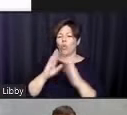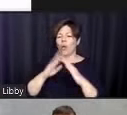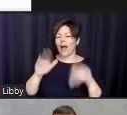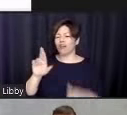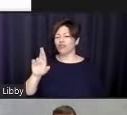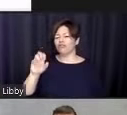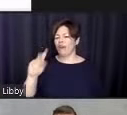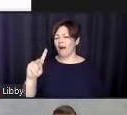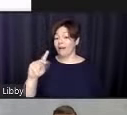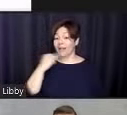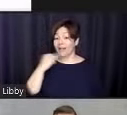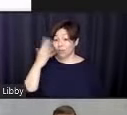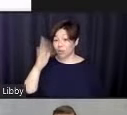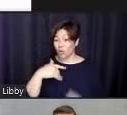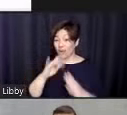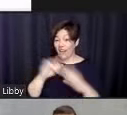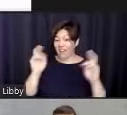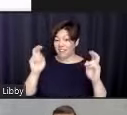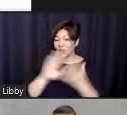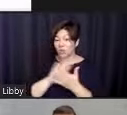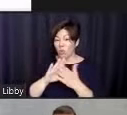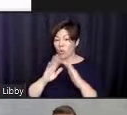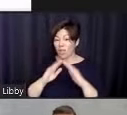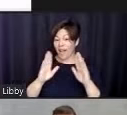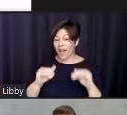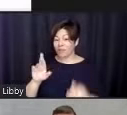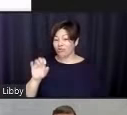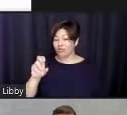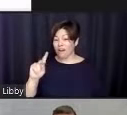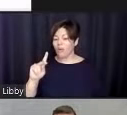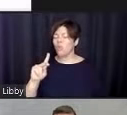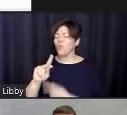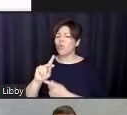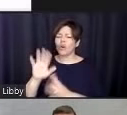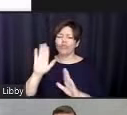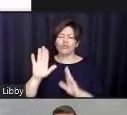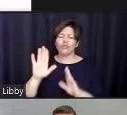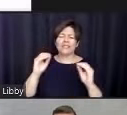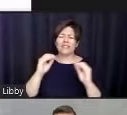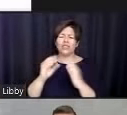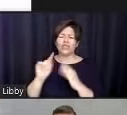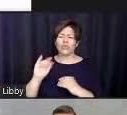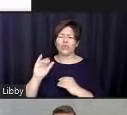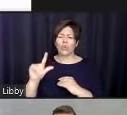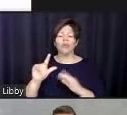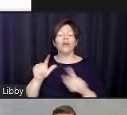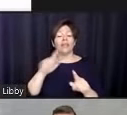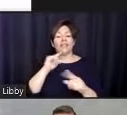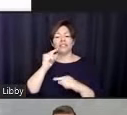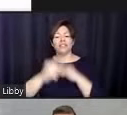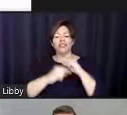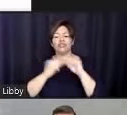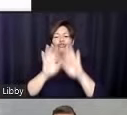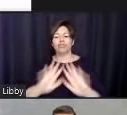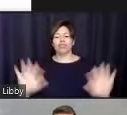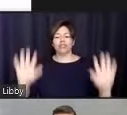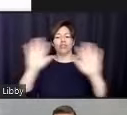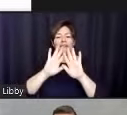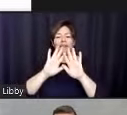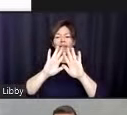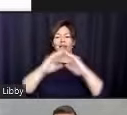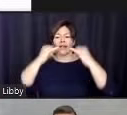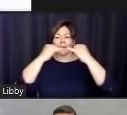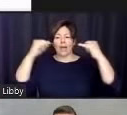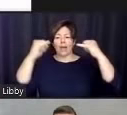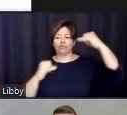you do not know what Schoolhouse Rock is, it's a great teaching resource. I do highly recommend it. This is the geographic boundaries of the